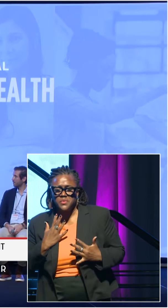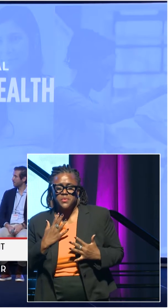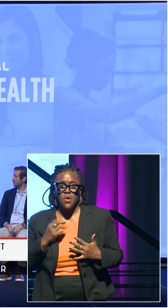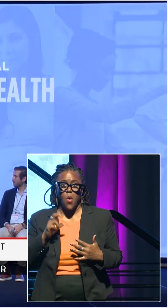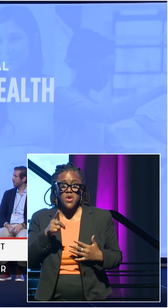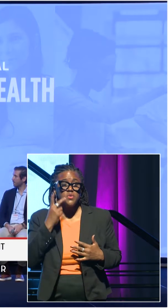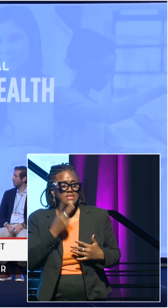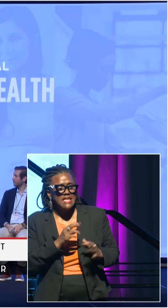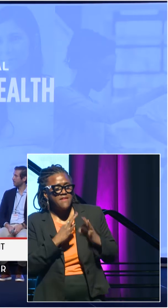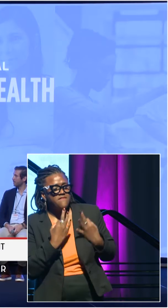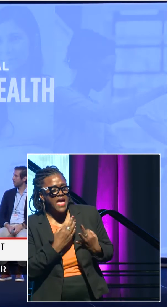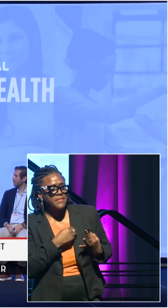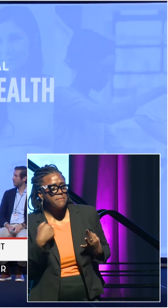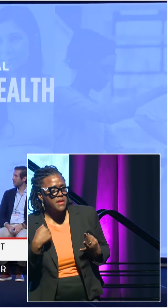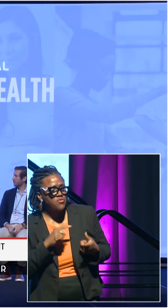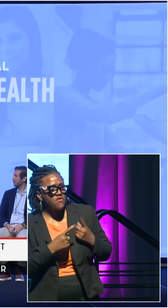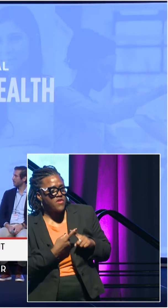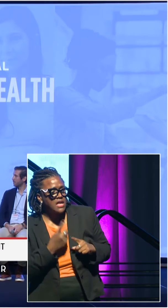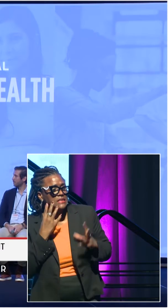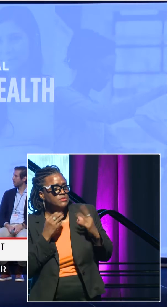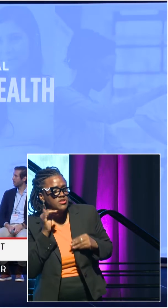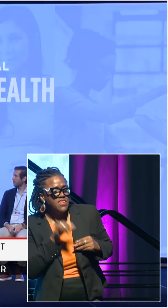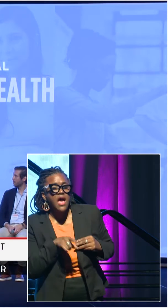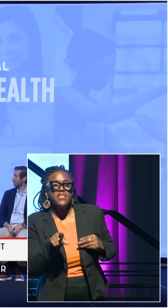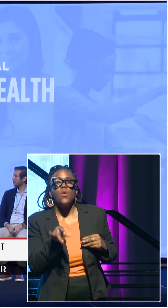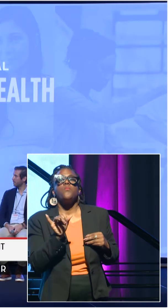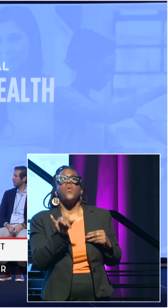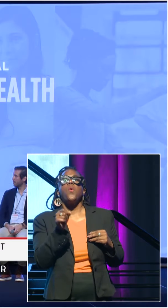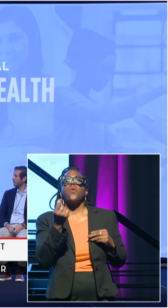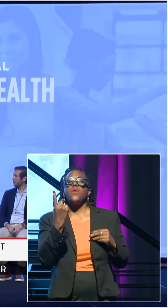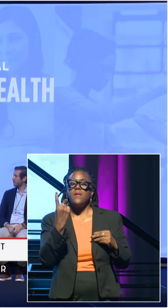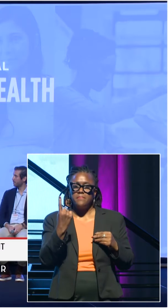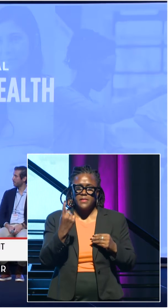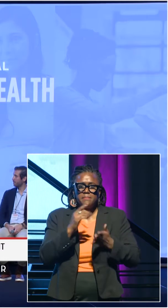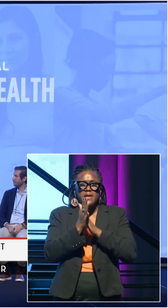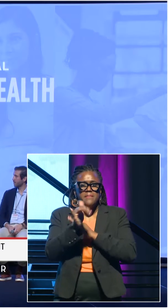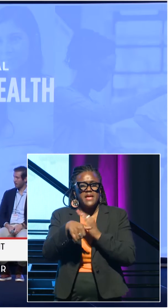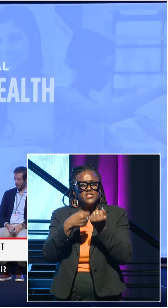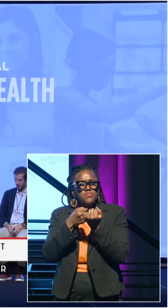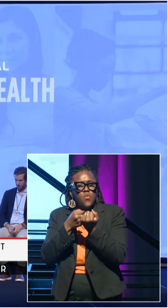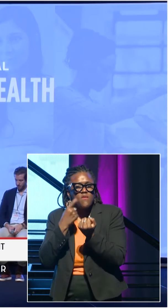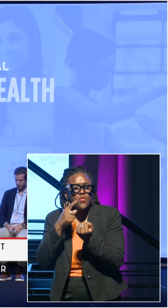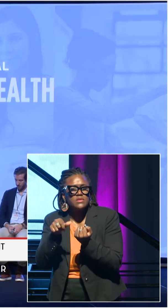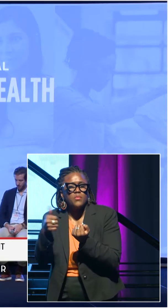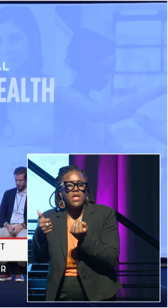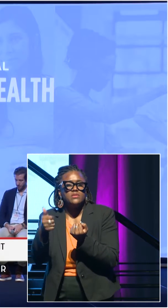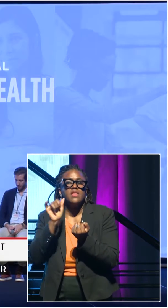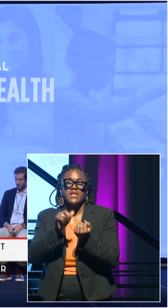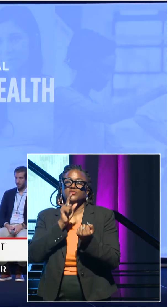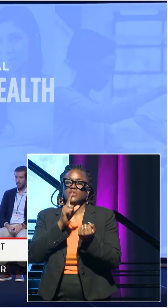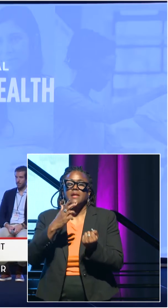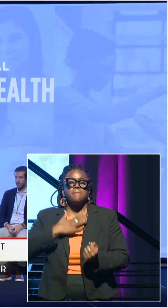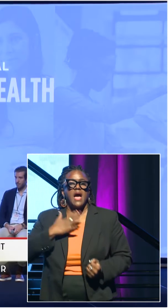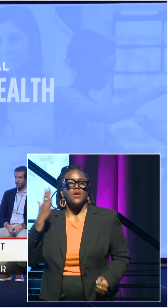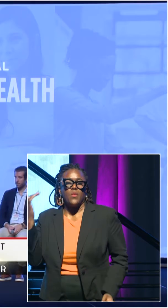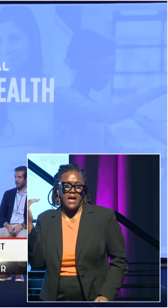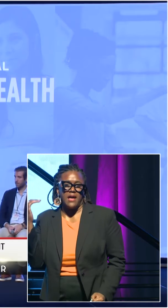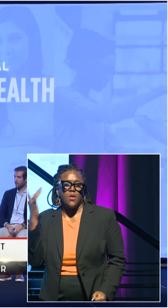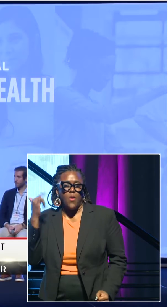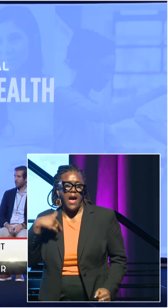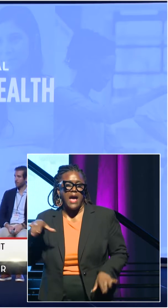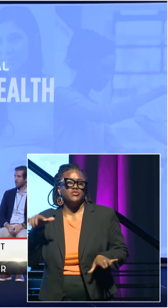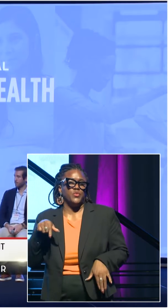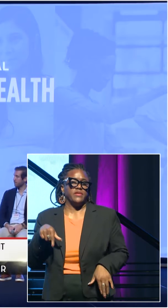close person, family member or friend doing it. And so just being able to be that support for someone else is why I do what I do, why we do this.